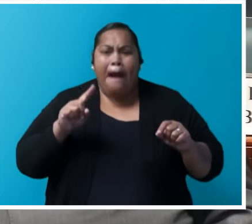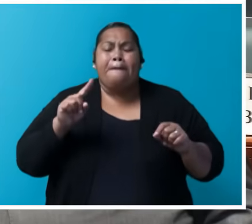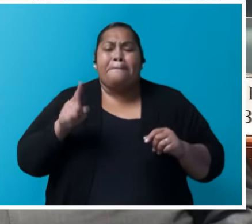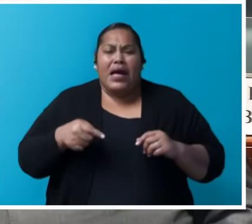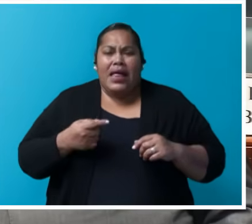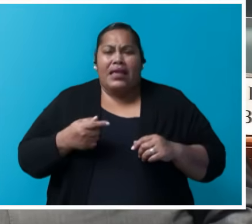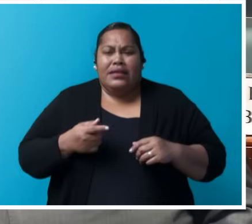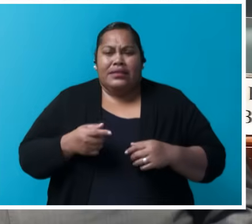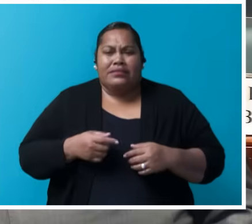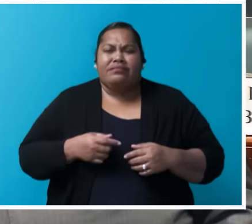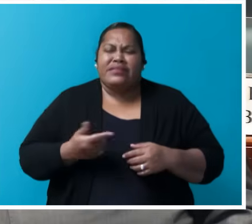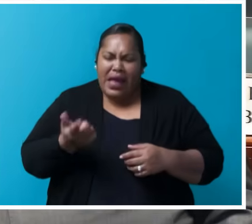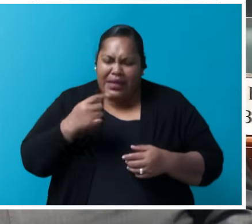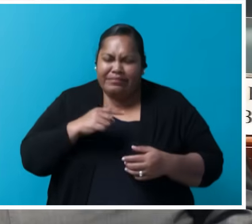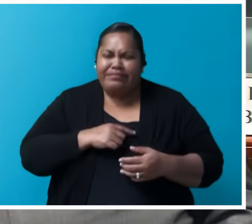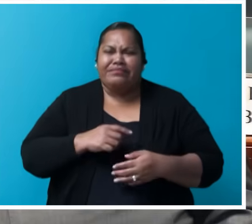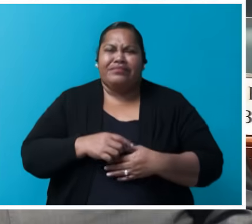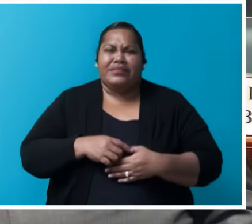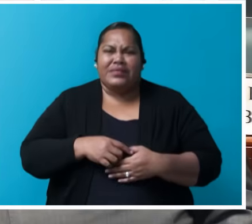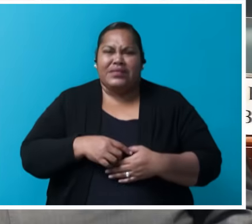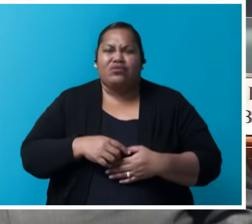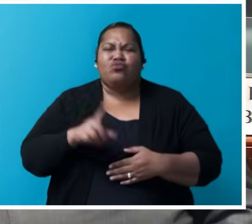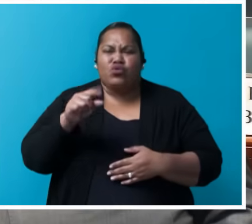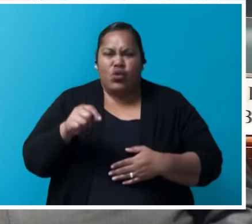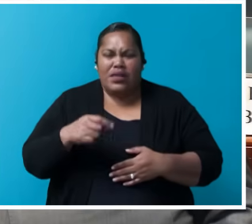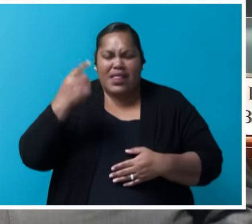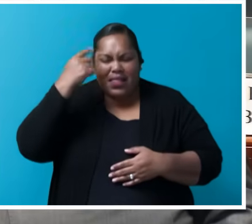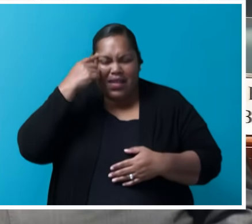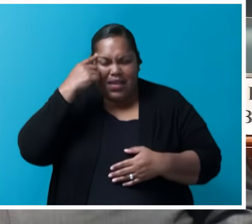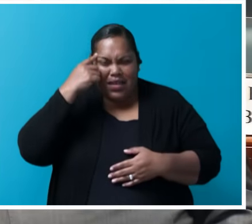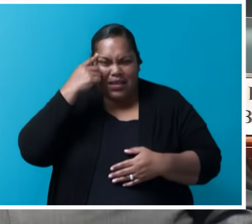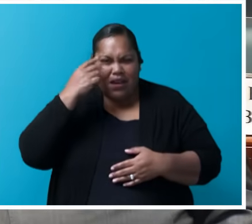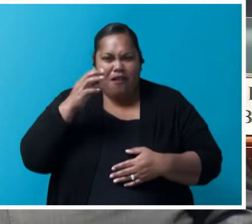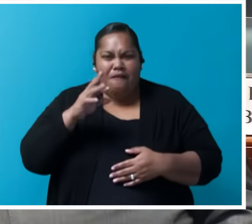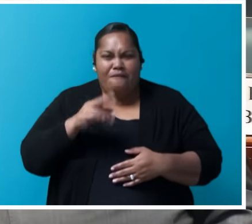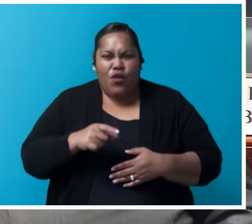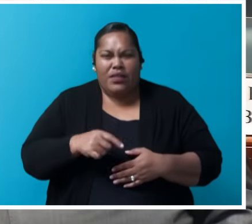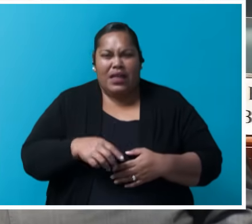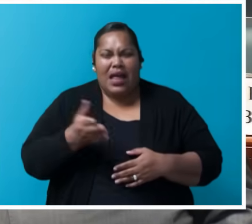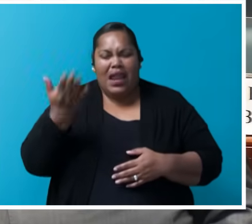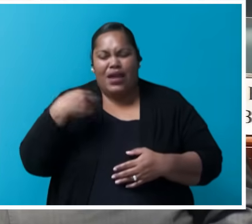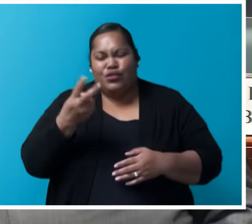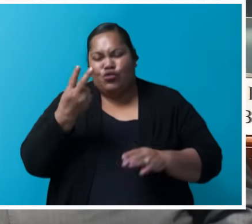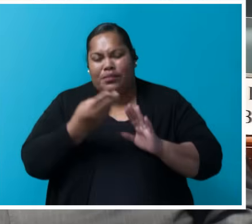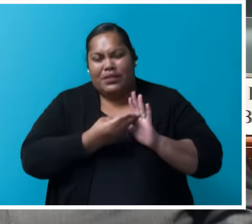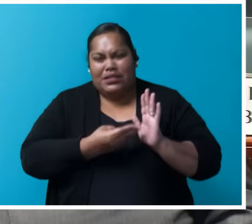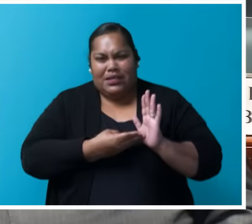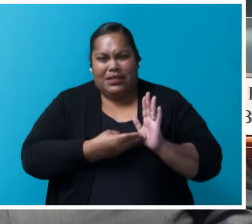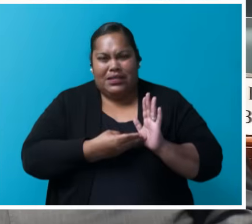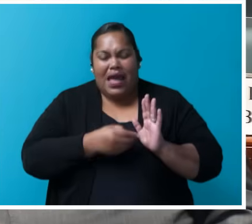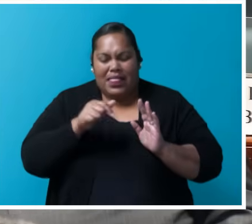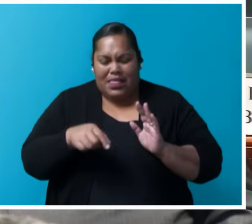me just lay out the thinking behind the last two budgets, Mr. Speaker, and this budget.